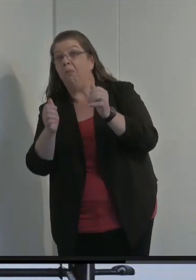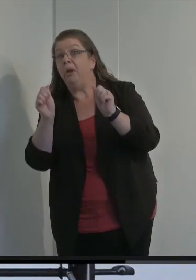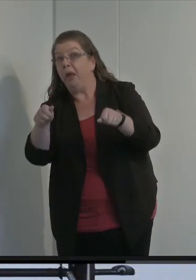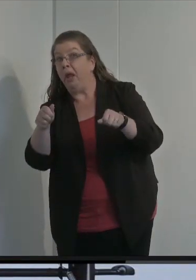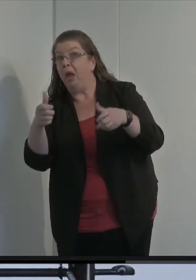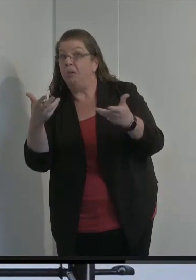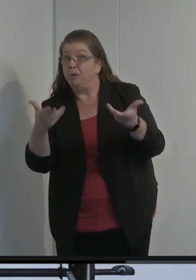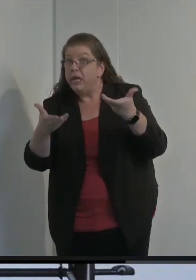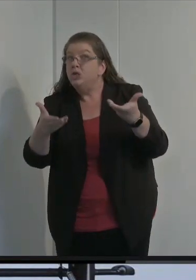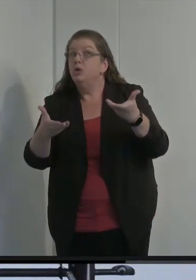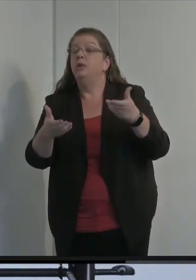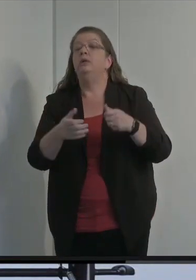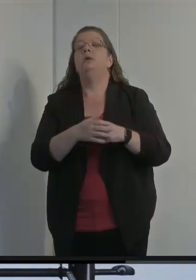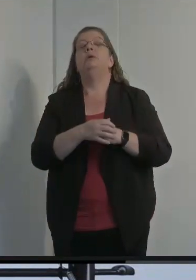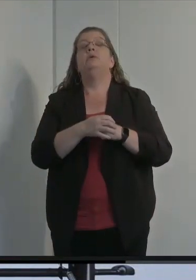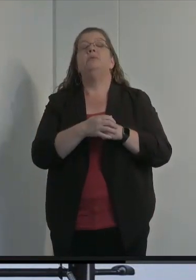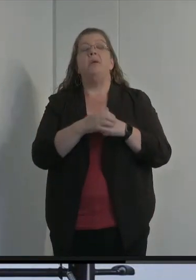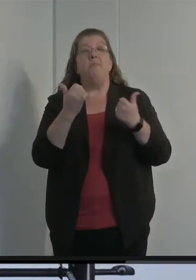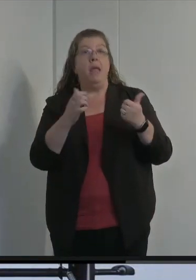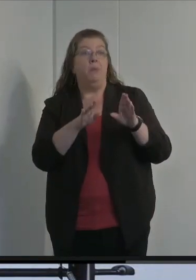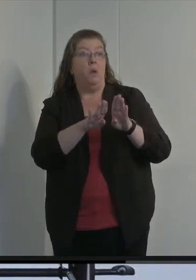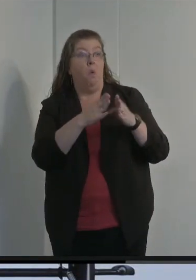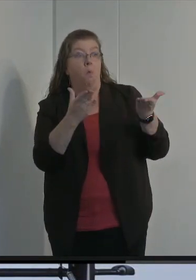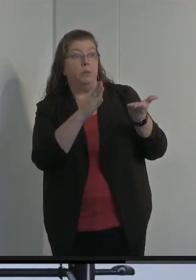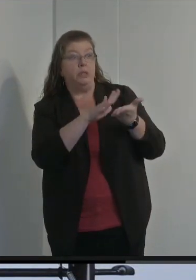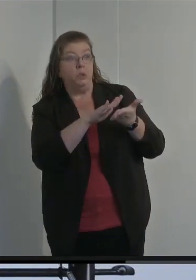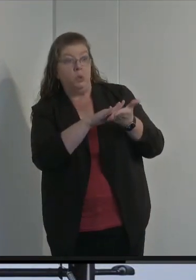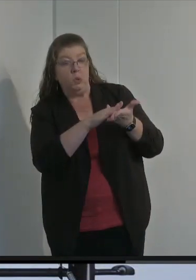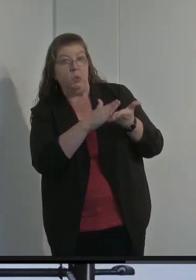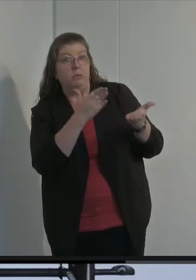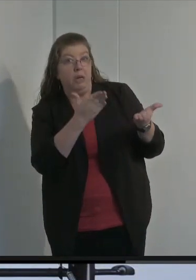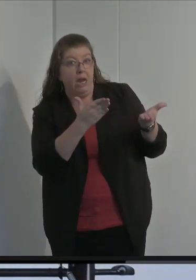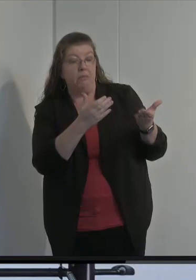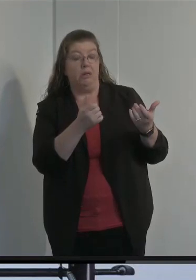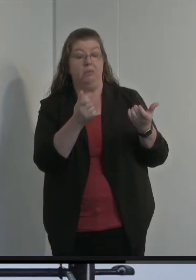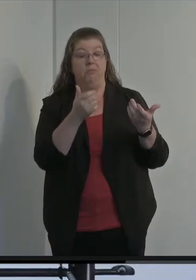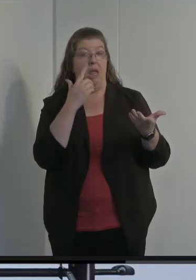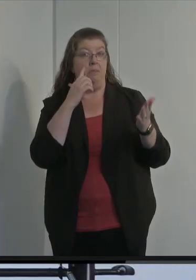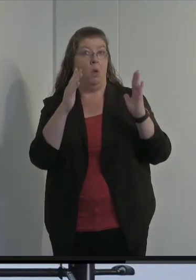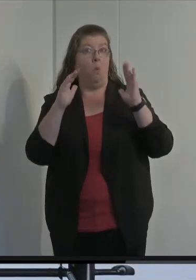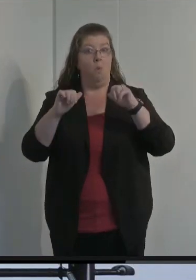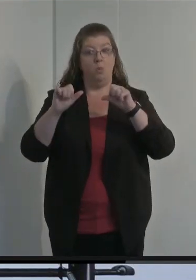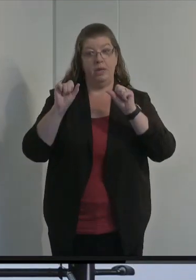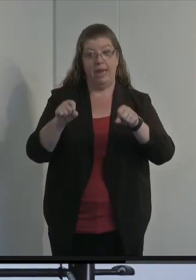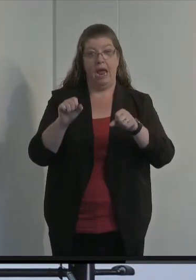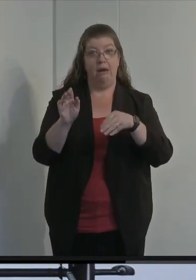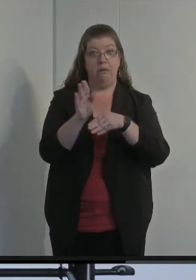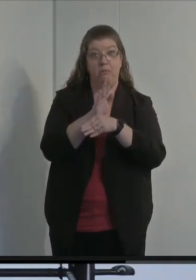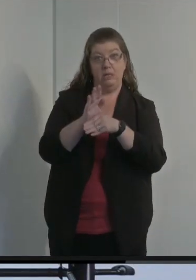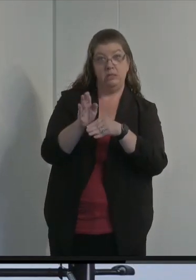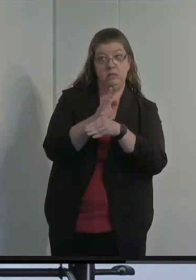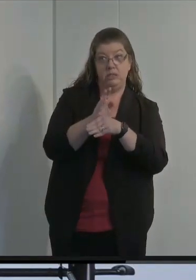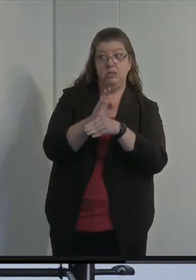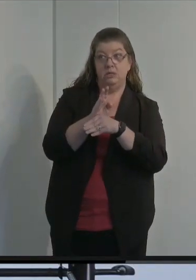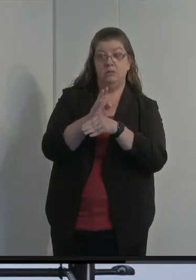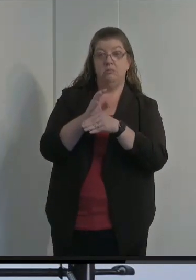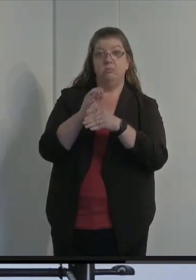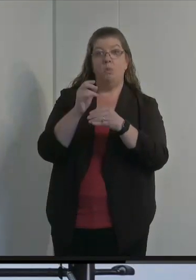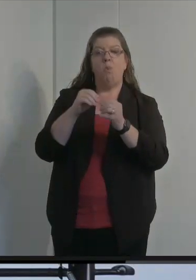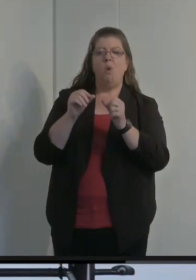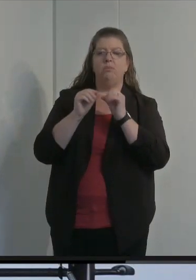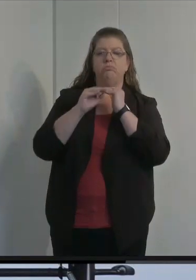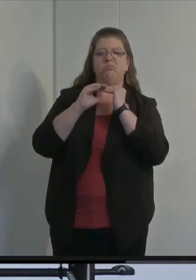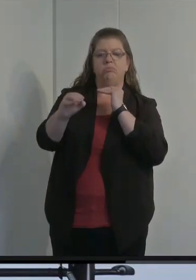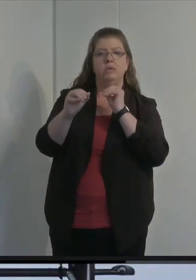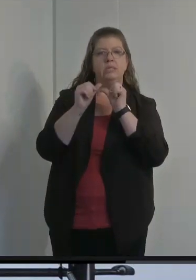and actually begin to reopen schools and hope that we get to a point where businesses are more